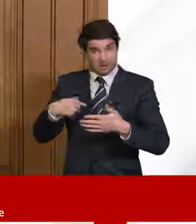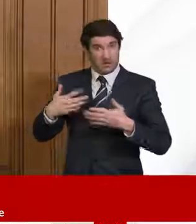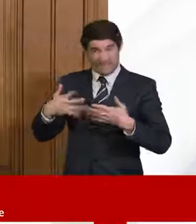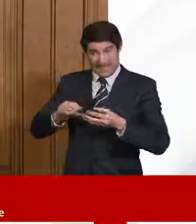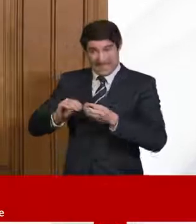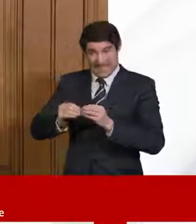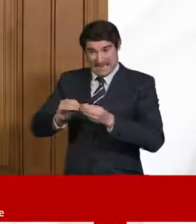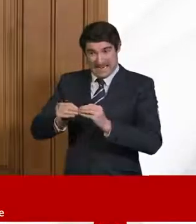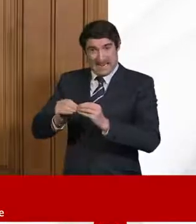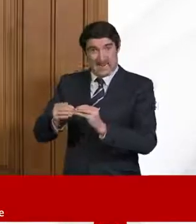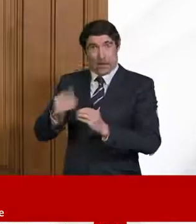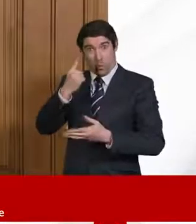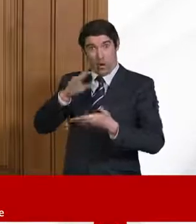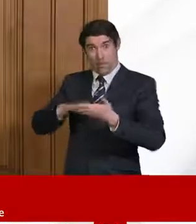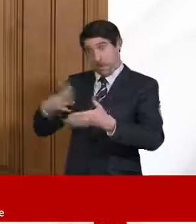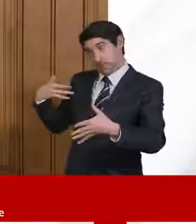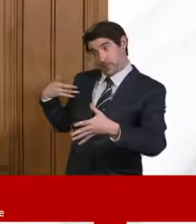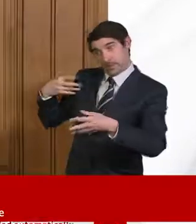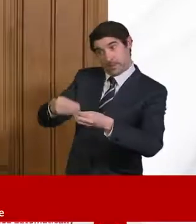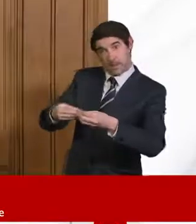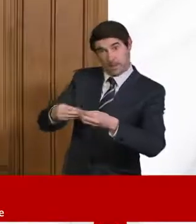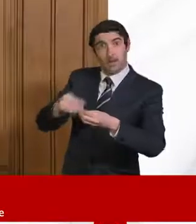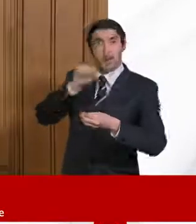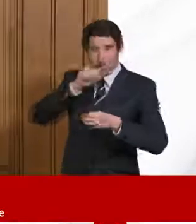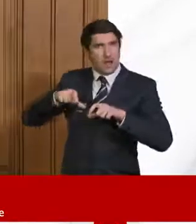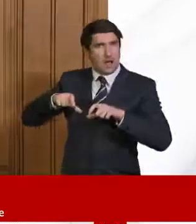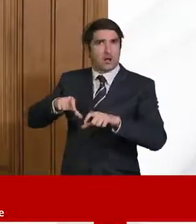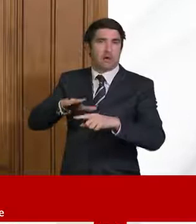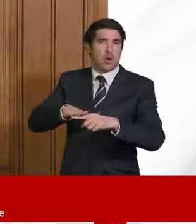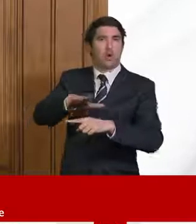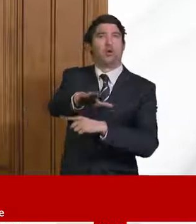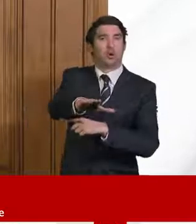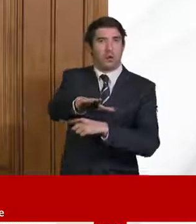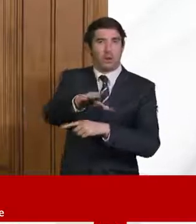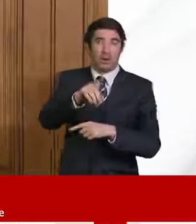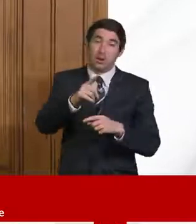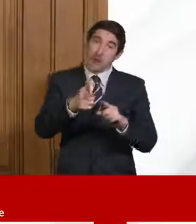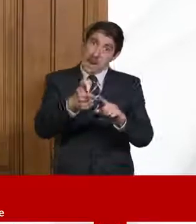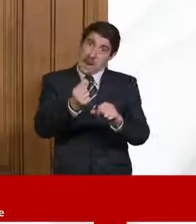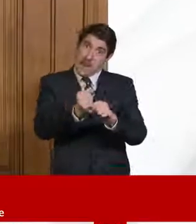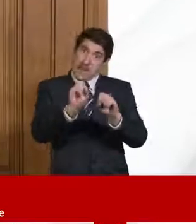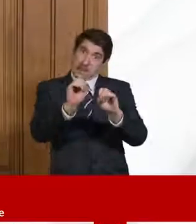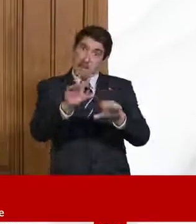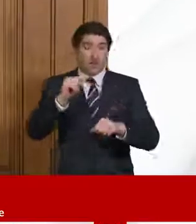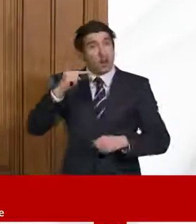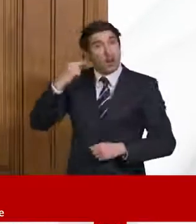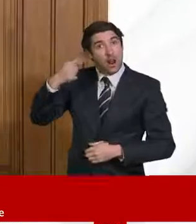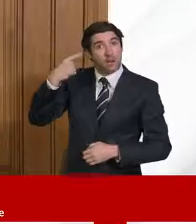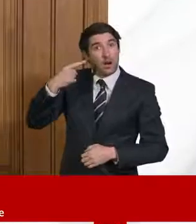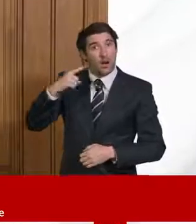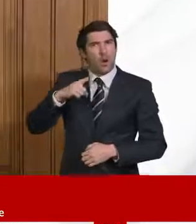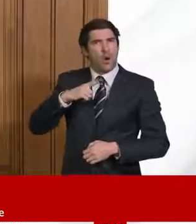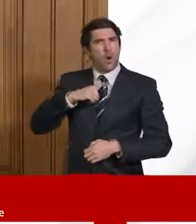last month or so, and that is what we will continue to do. So if I give you London as an example, because London is